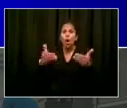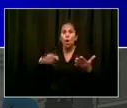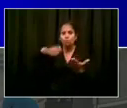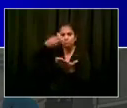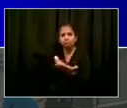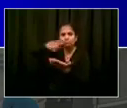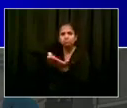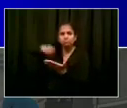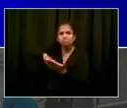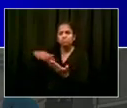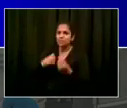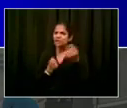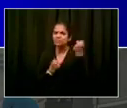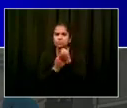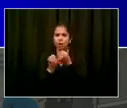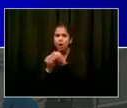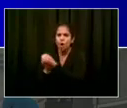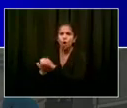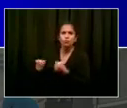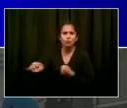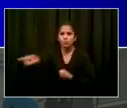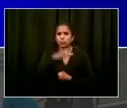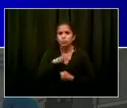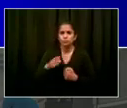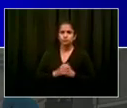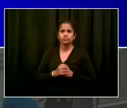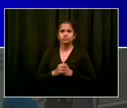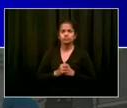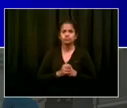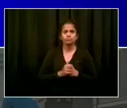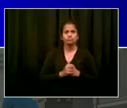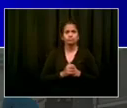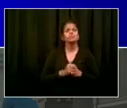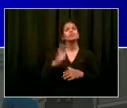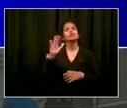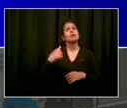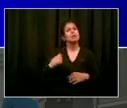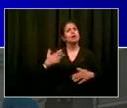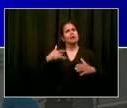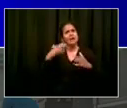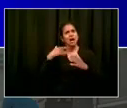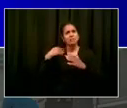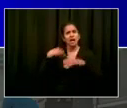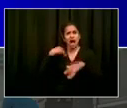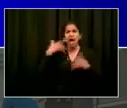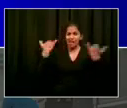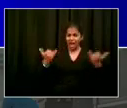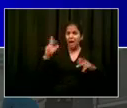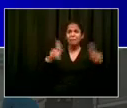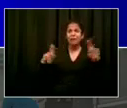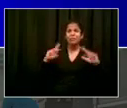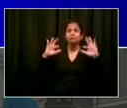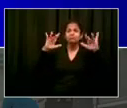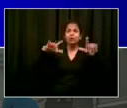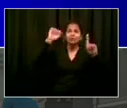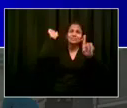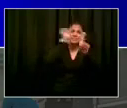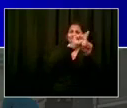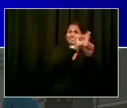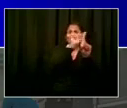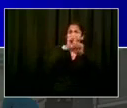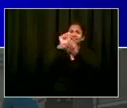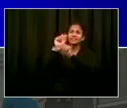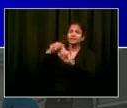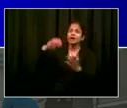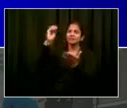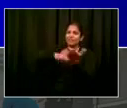make a difference. Remember, if you haven't done it, it takes just 10 minutes to fill out the census form for your